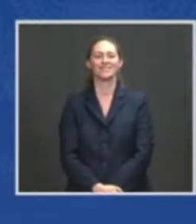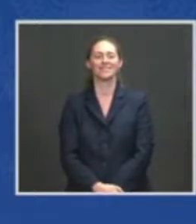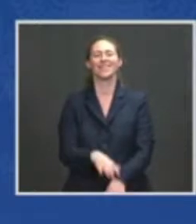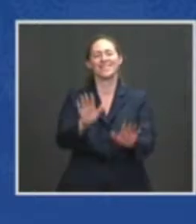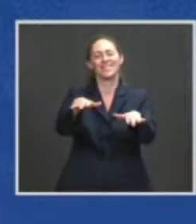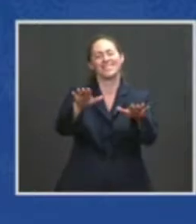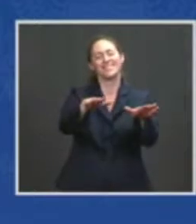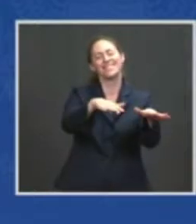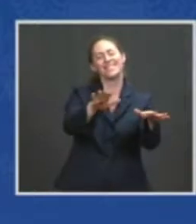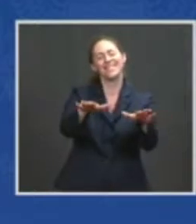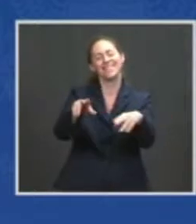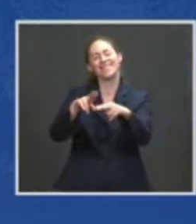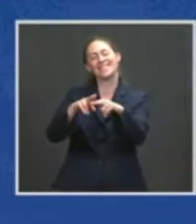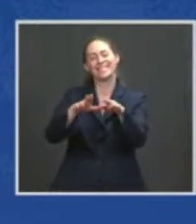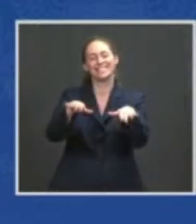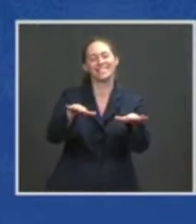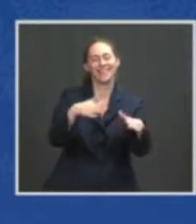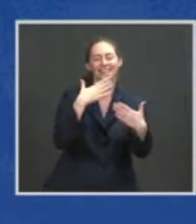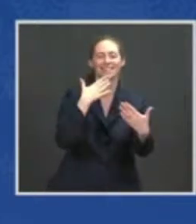Please sit down.